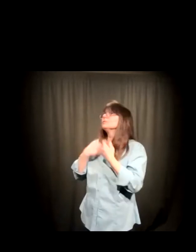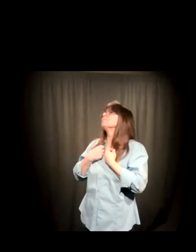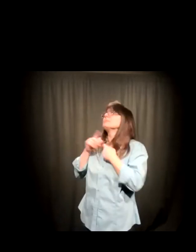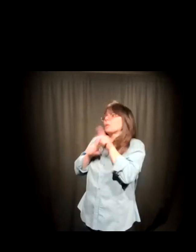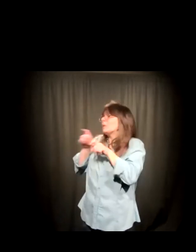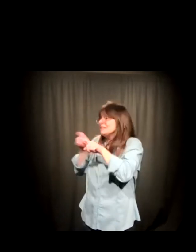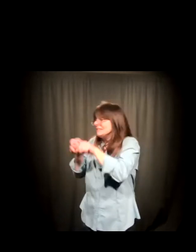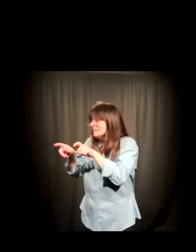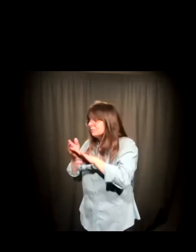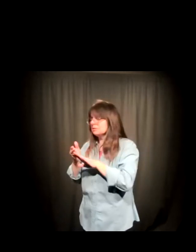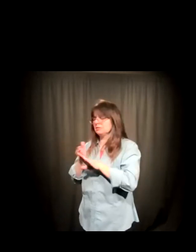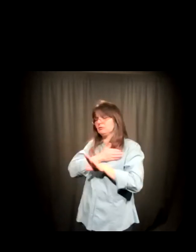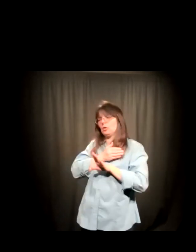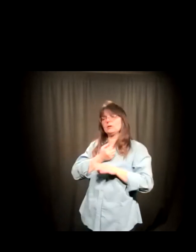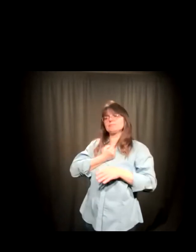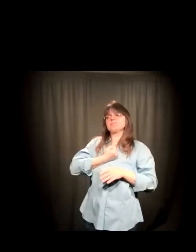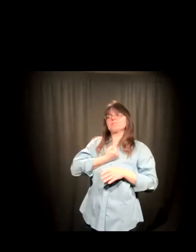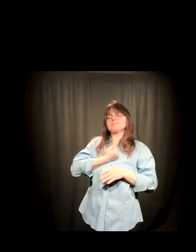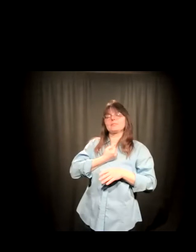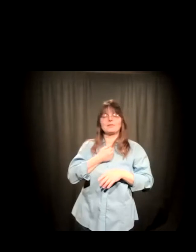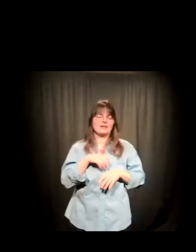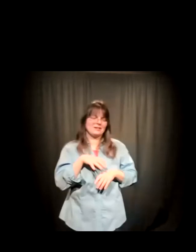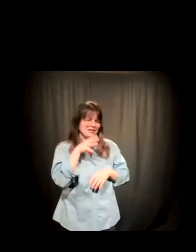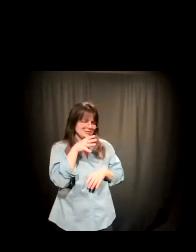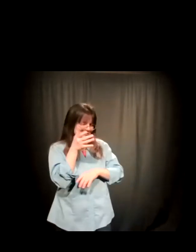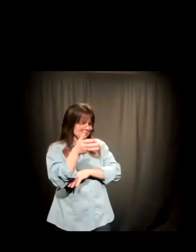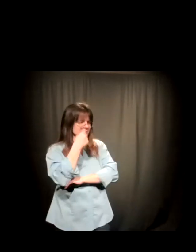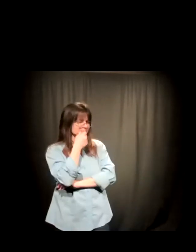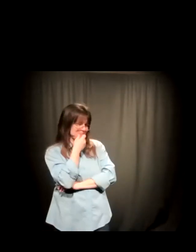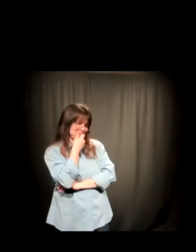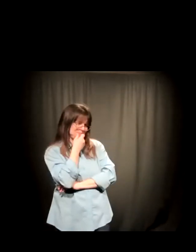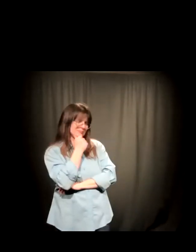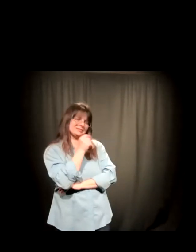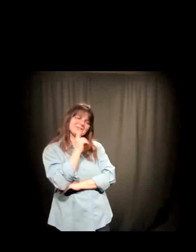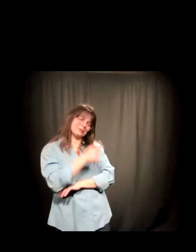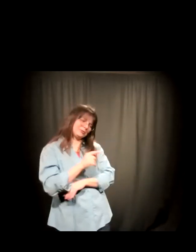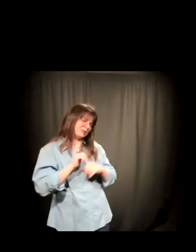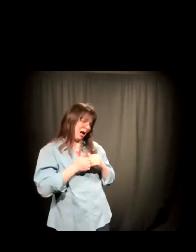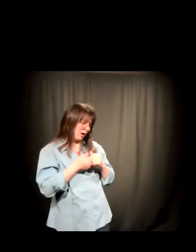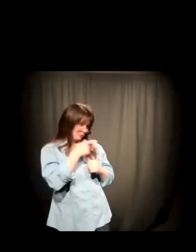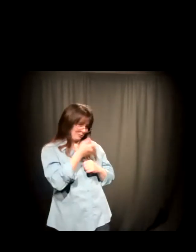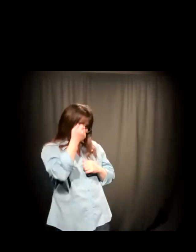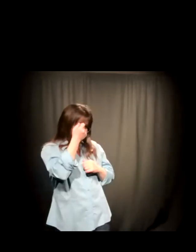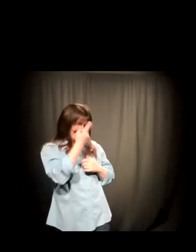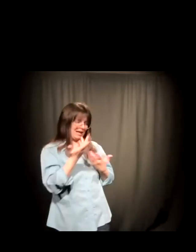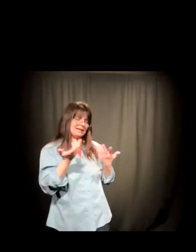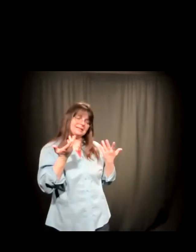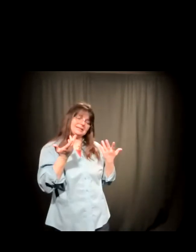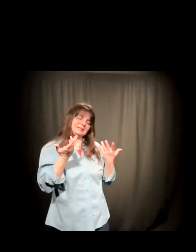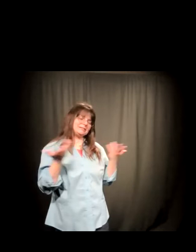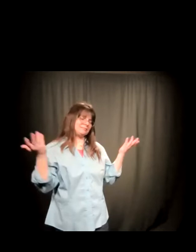ask anything, my grandmother saw the uncertainty begin to gather on my face. She sighed and